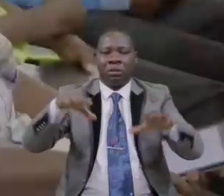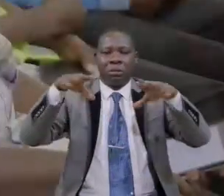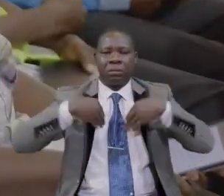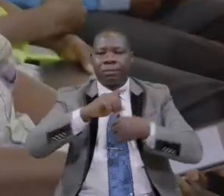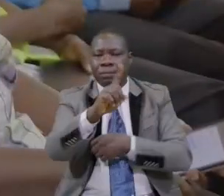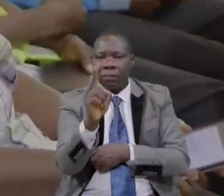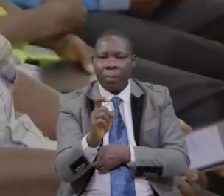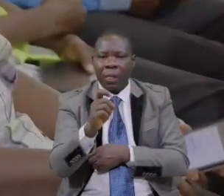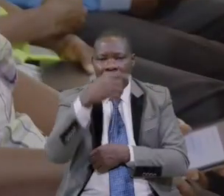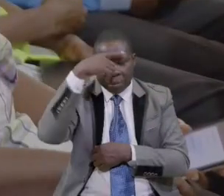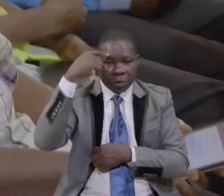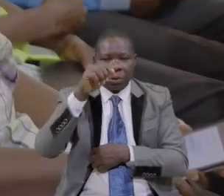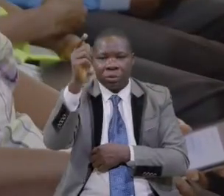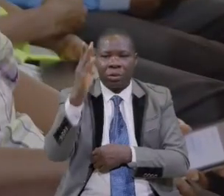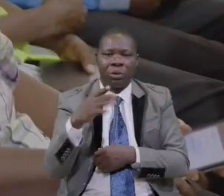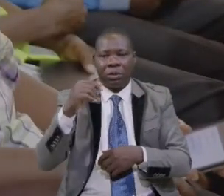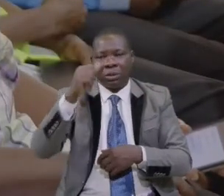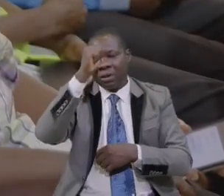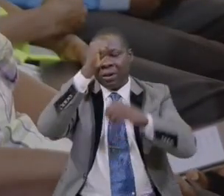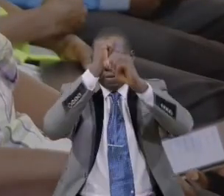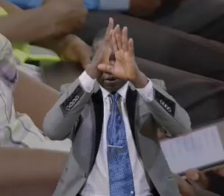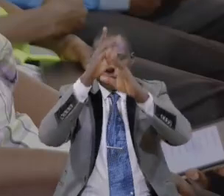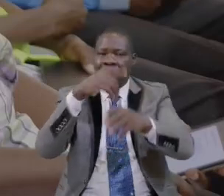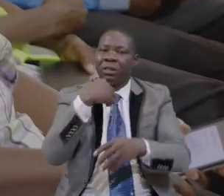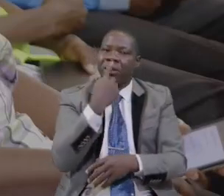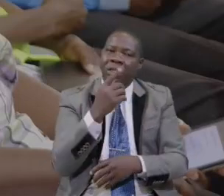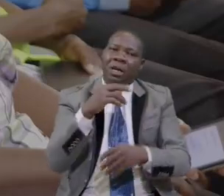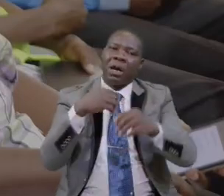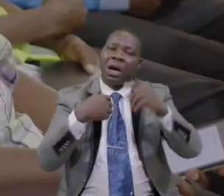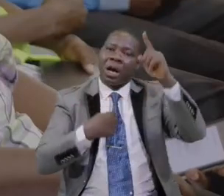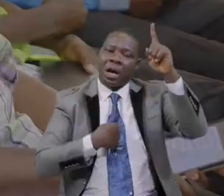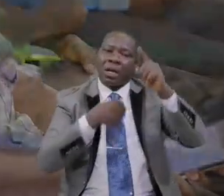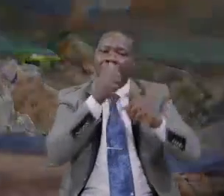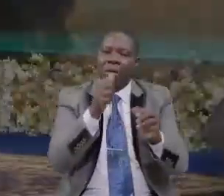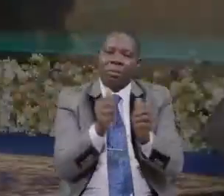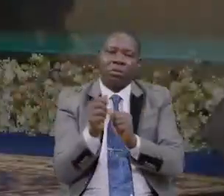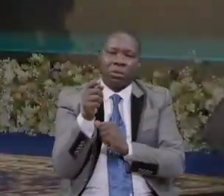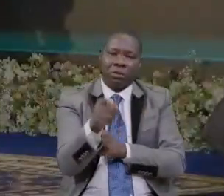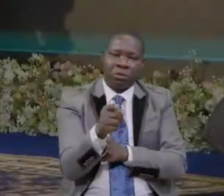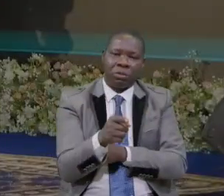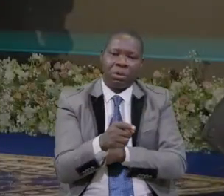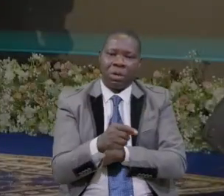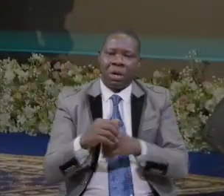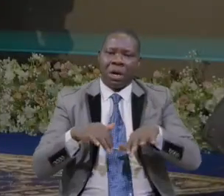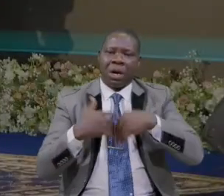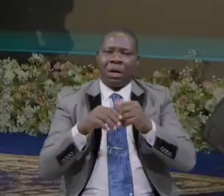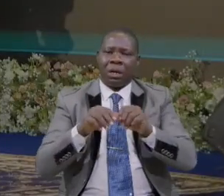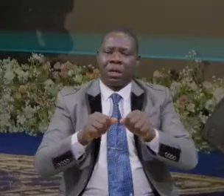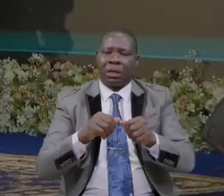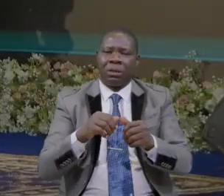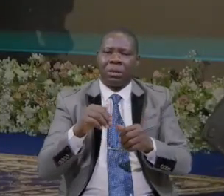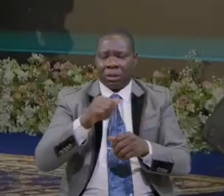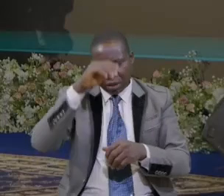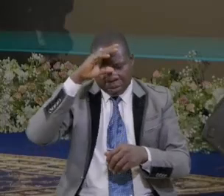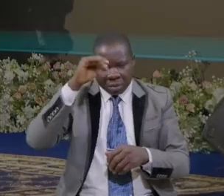the Father said, I am with you. How could a man be not anointed if God